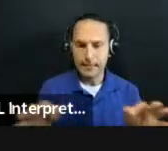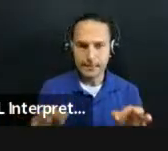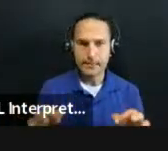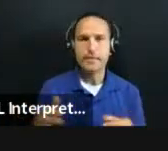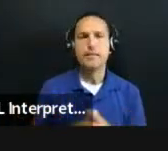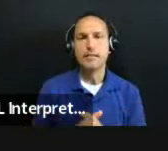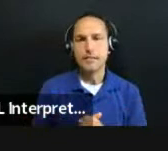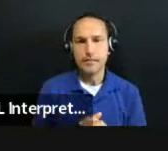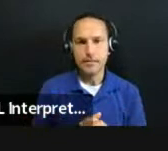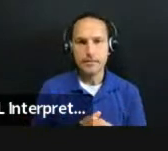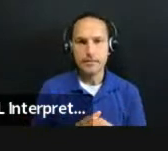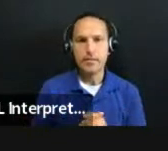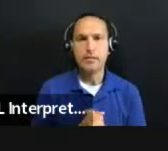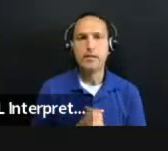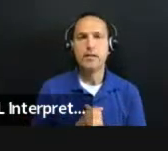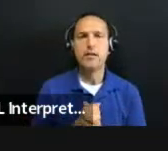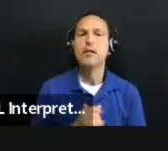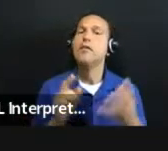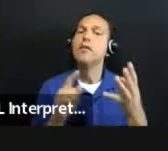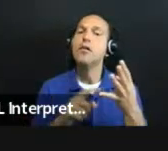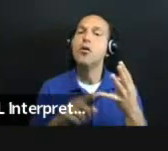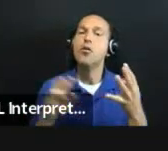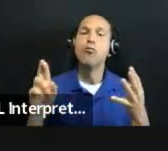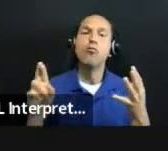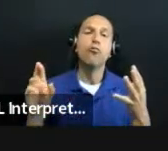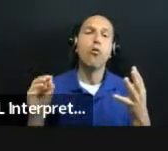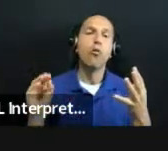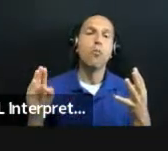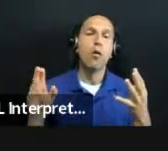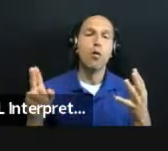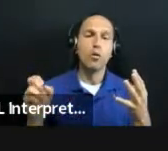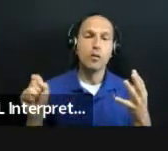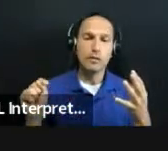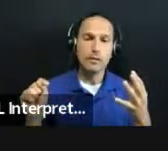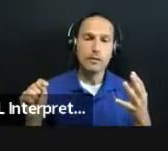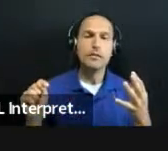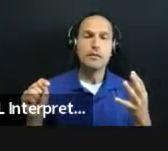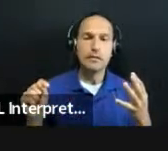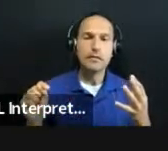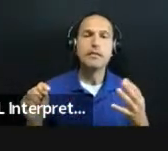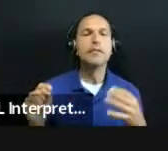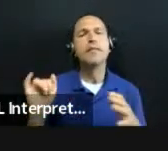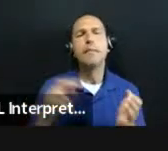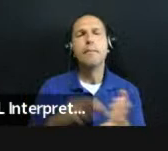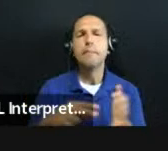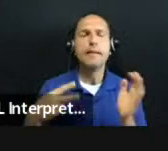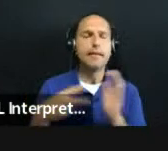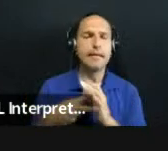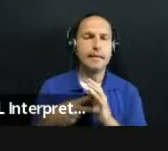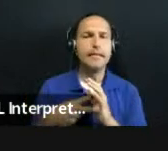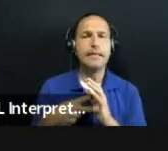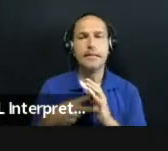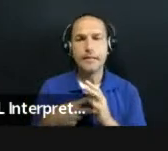of that nature. Finally, robust will kind of just speaks to